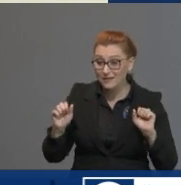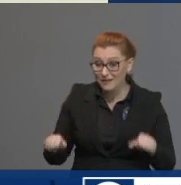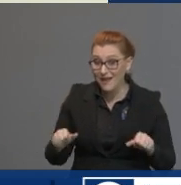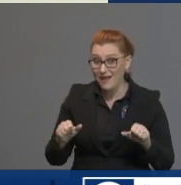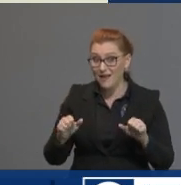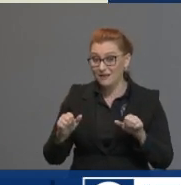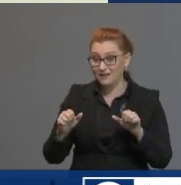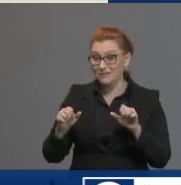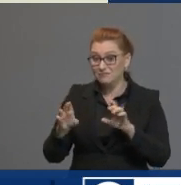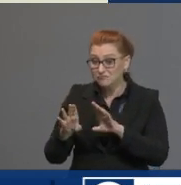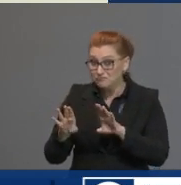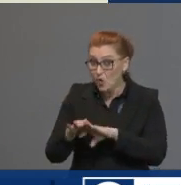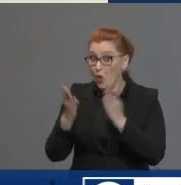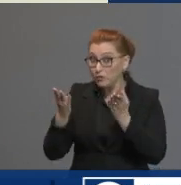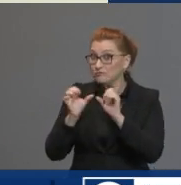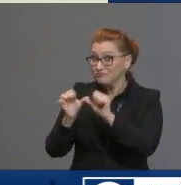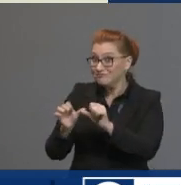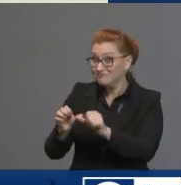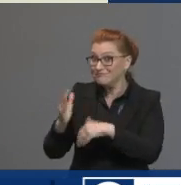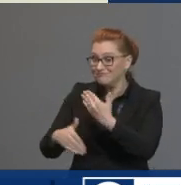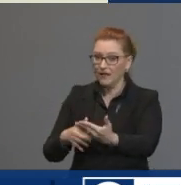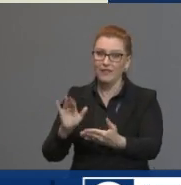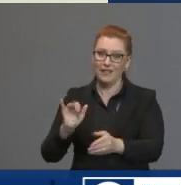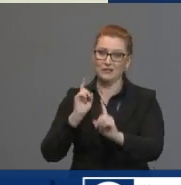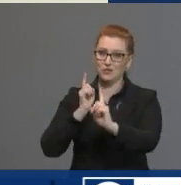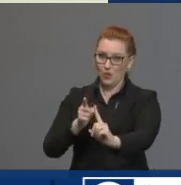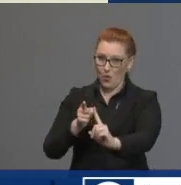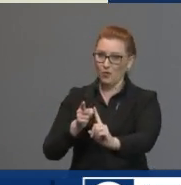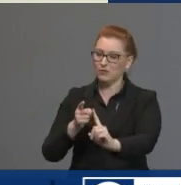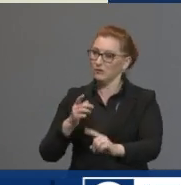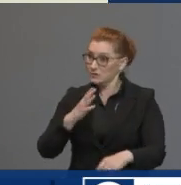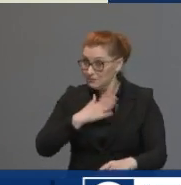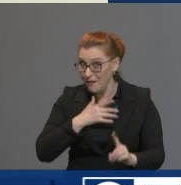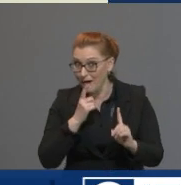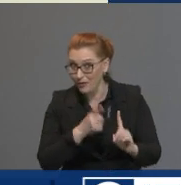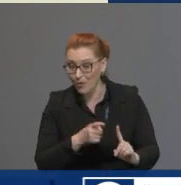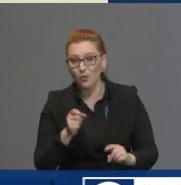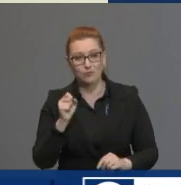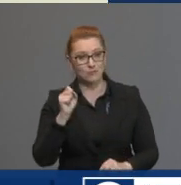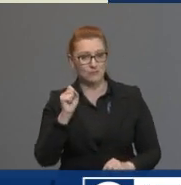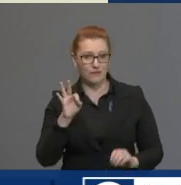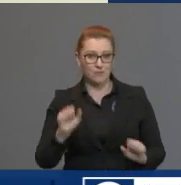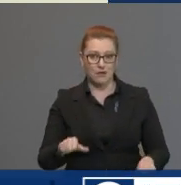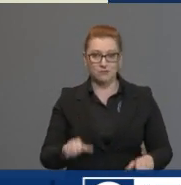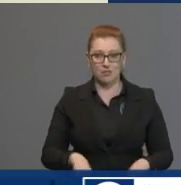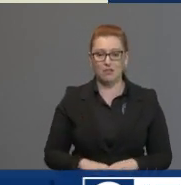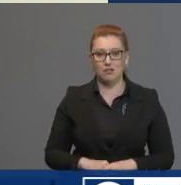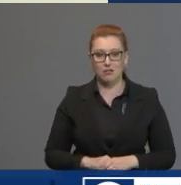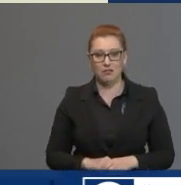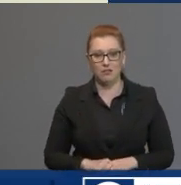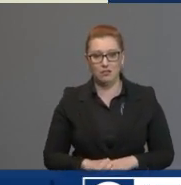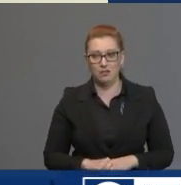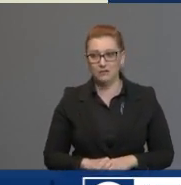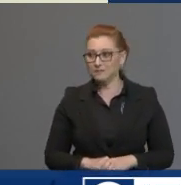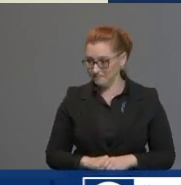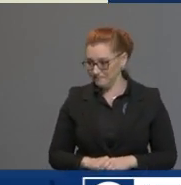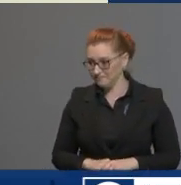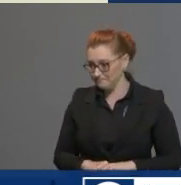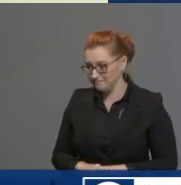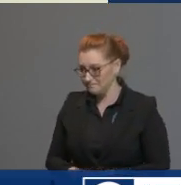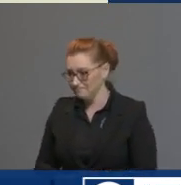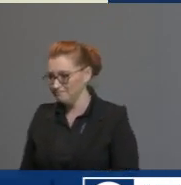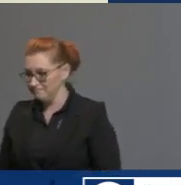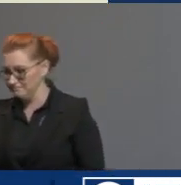to operate going forward. That's the objective, and that's what I intend to do, if at all possible.